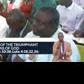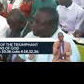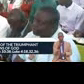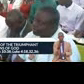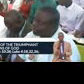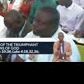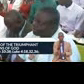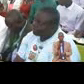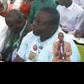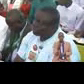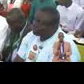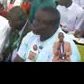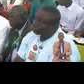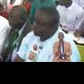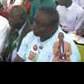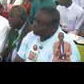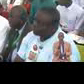Real?